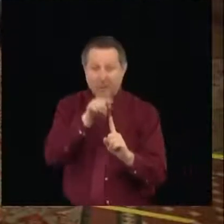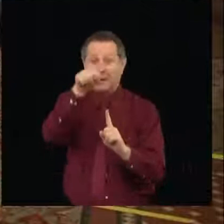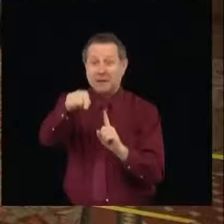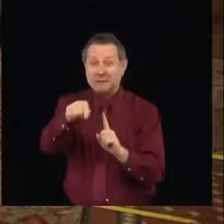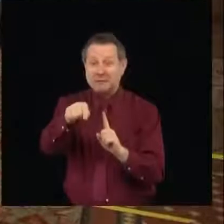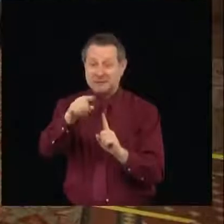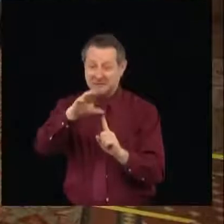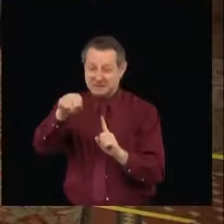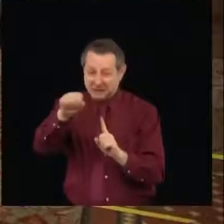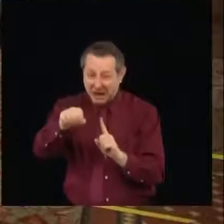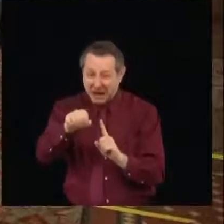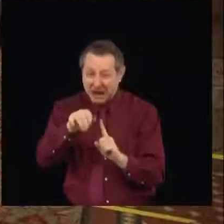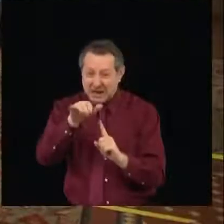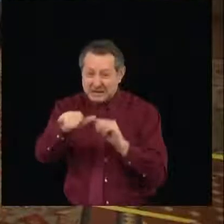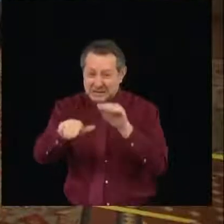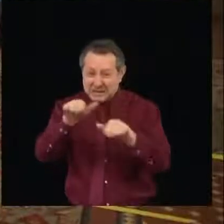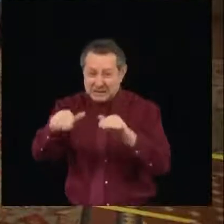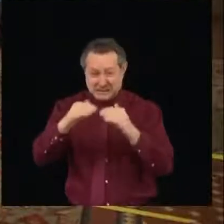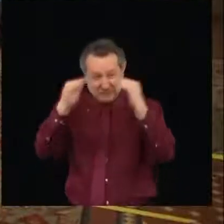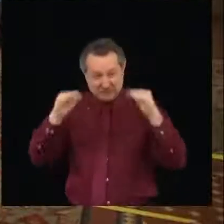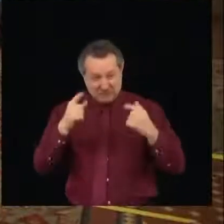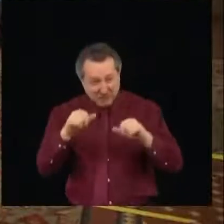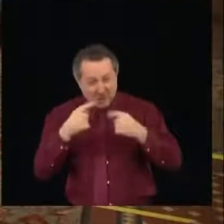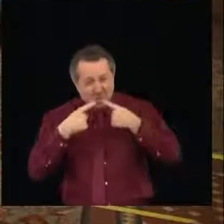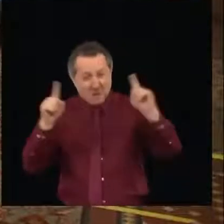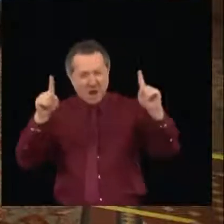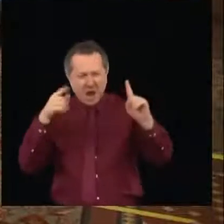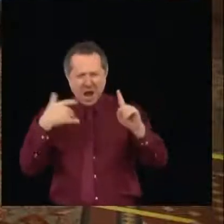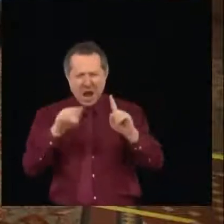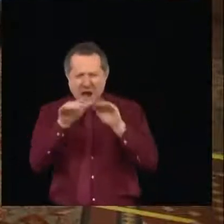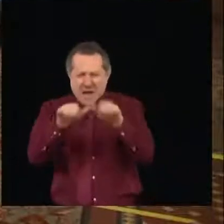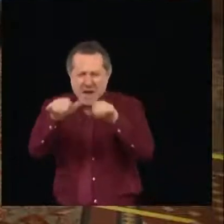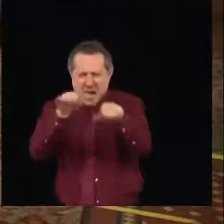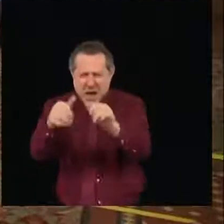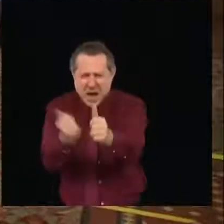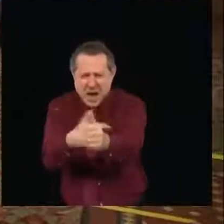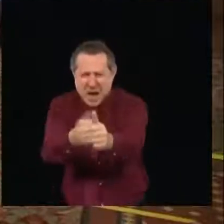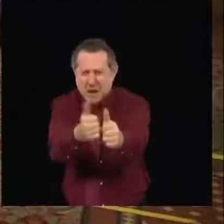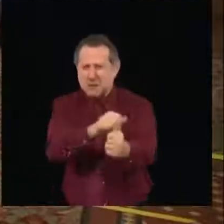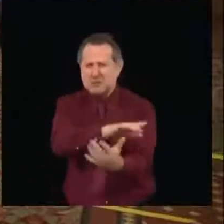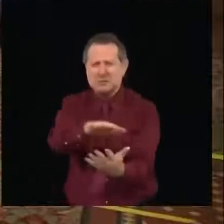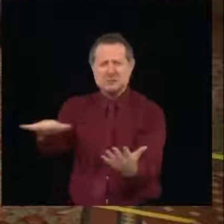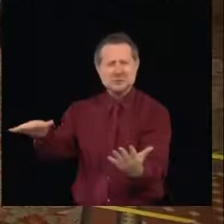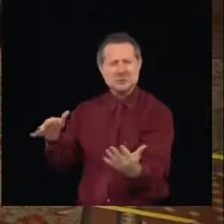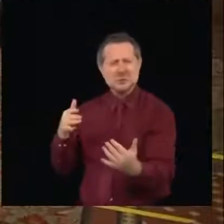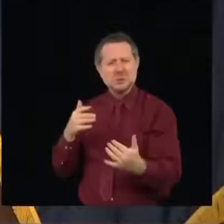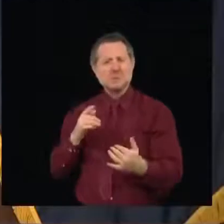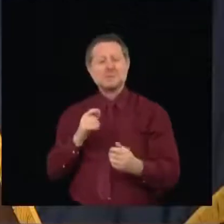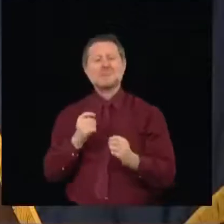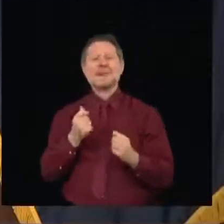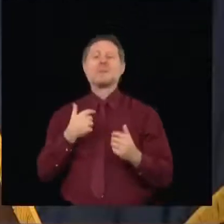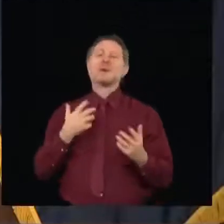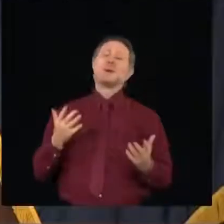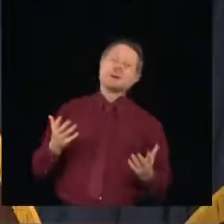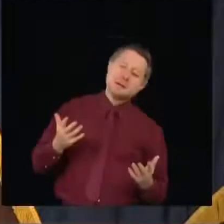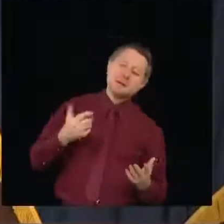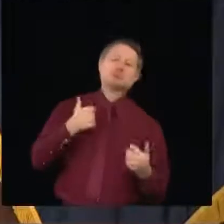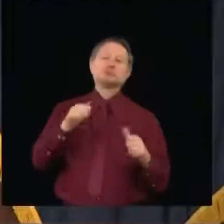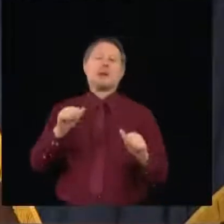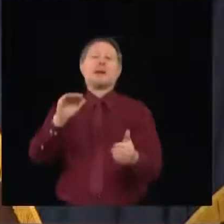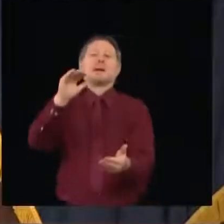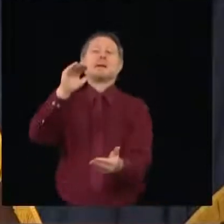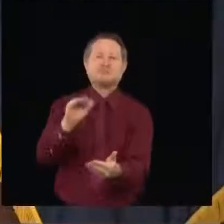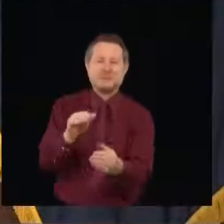going to work, or is this merely a way to kind of like combat future outbreaks? Well, if you look at, you know how many tracers